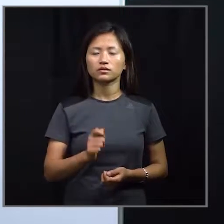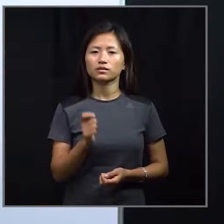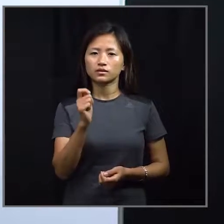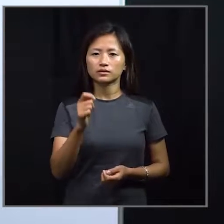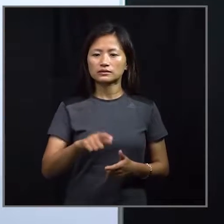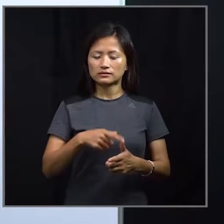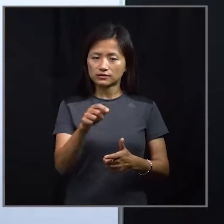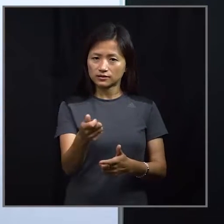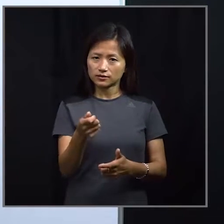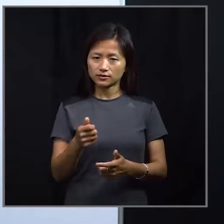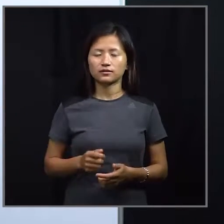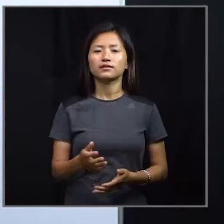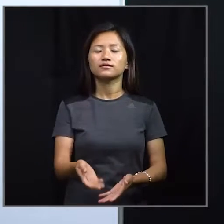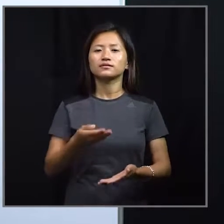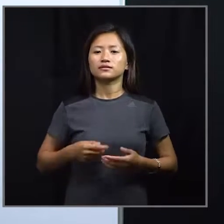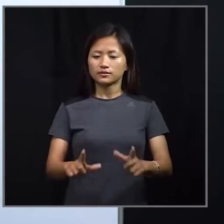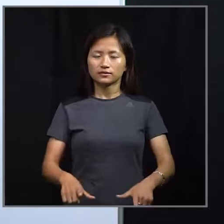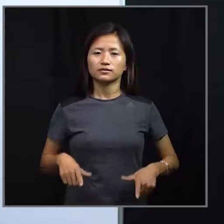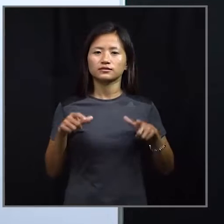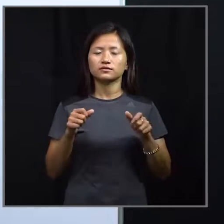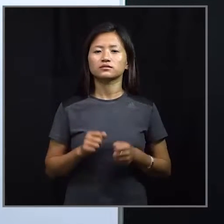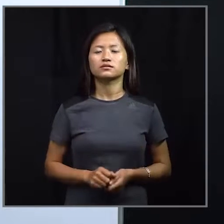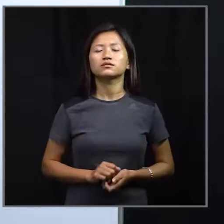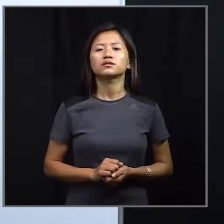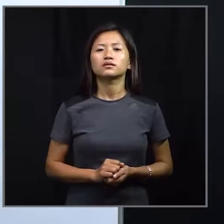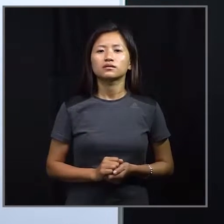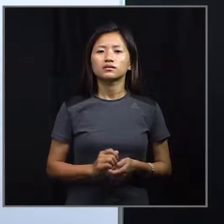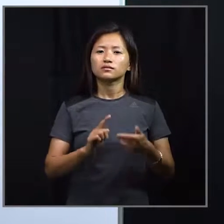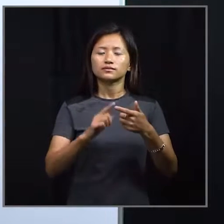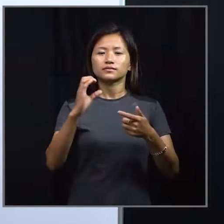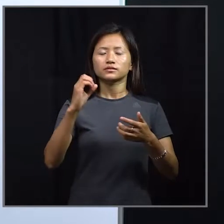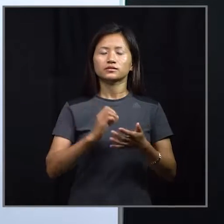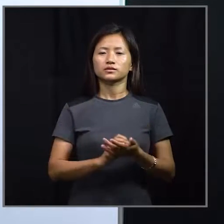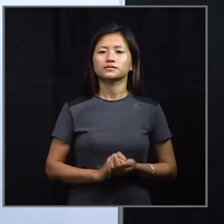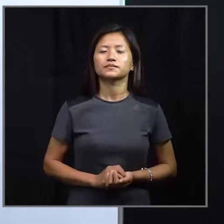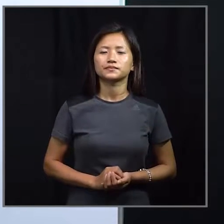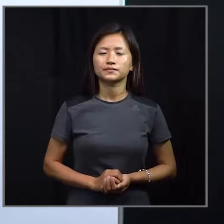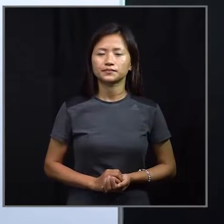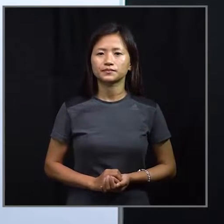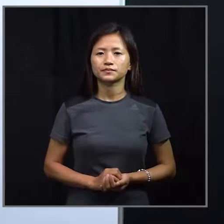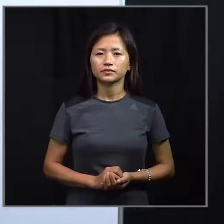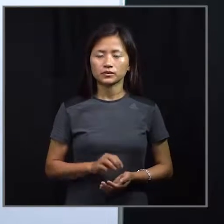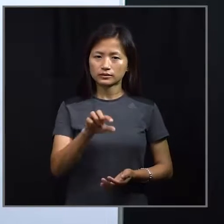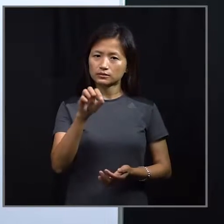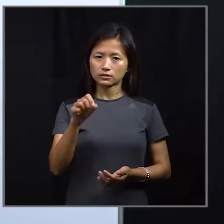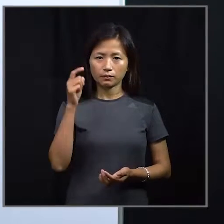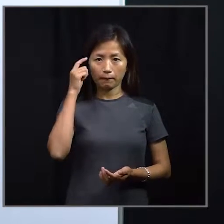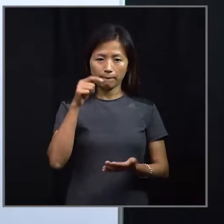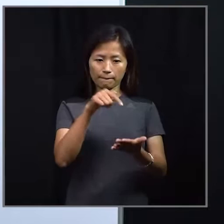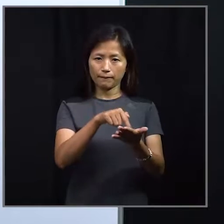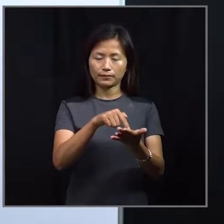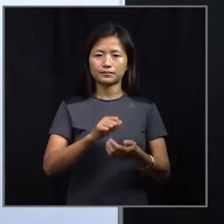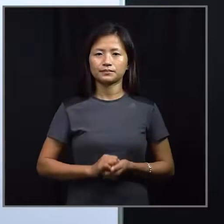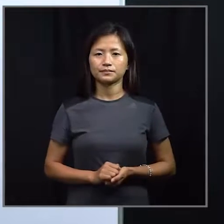and earn a living. All this technically is called an economy. Are you all getting the point or not? You know,